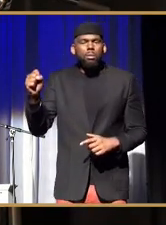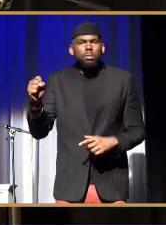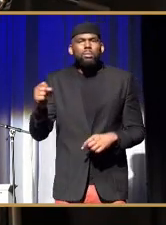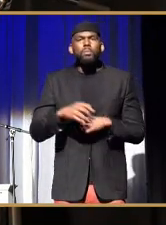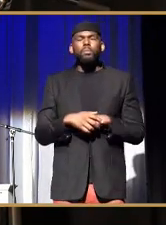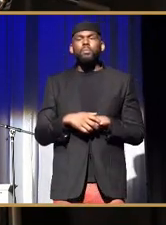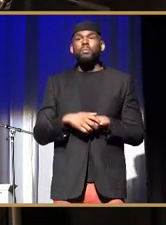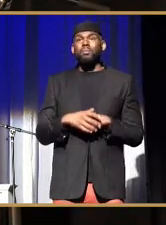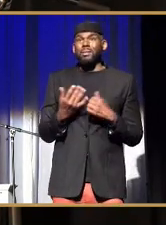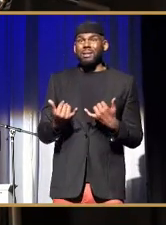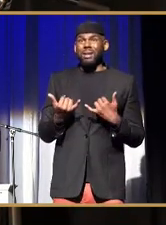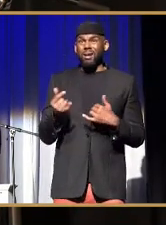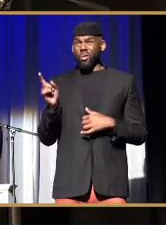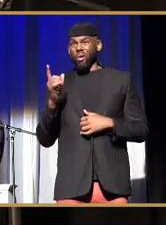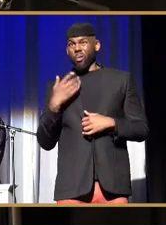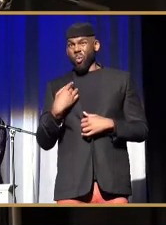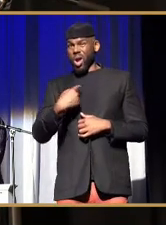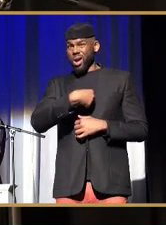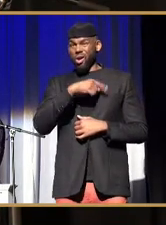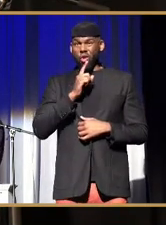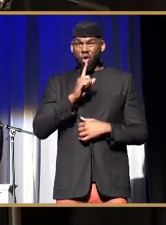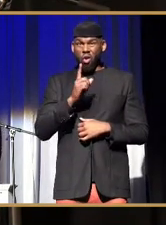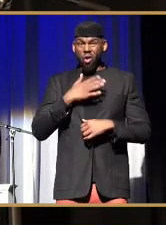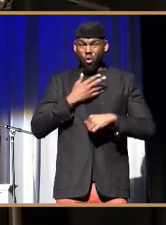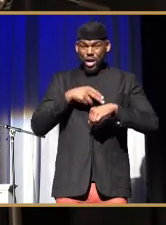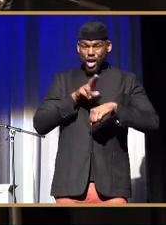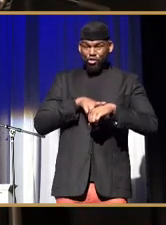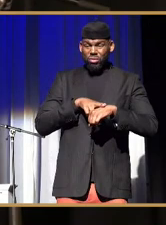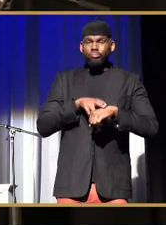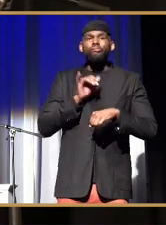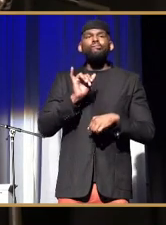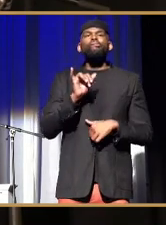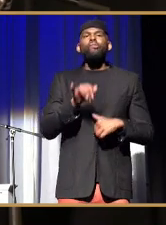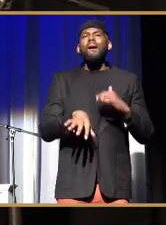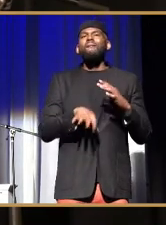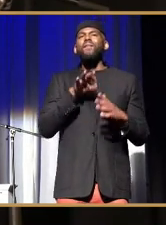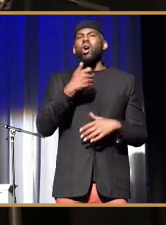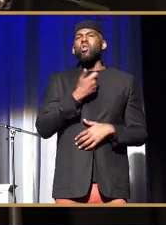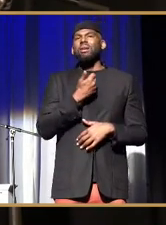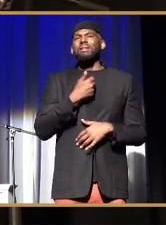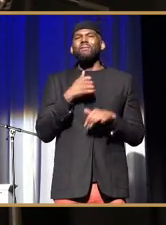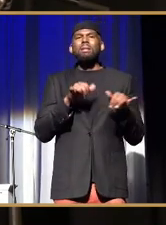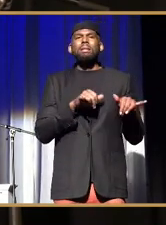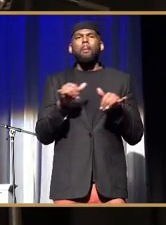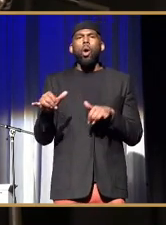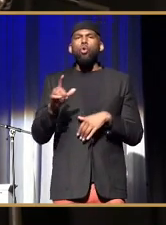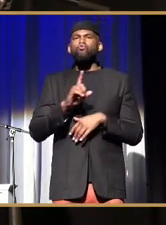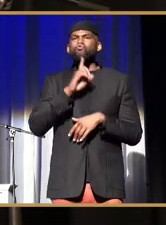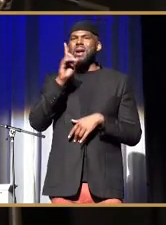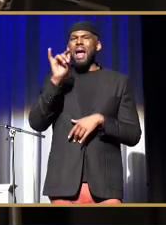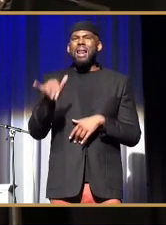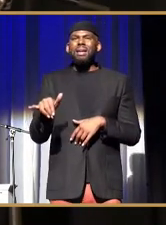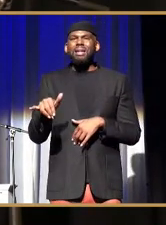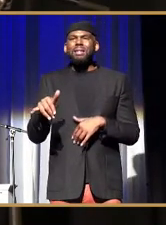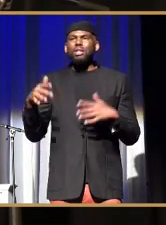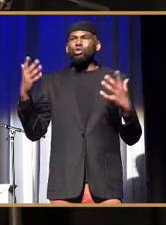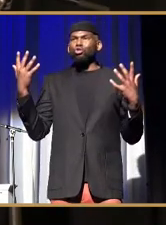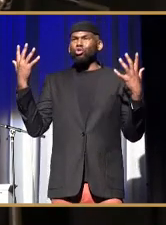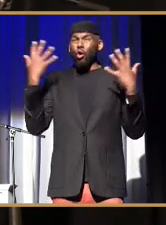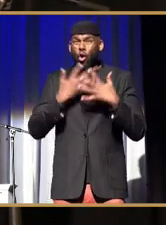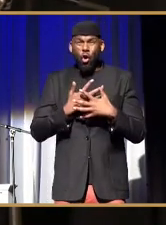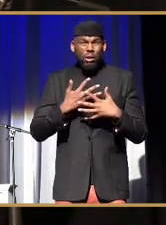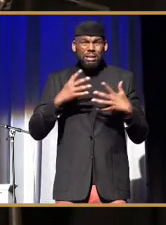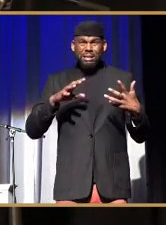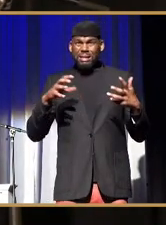we are in our nation today, we find ourselves in a very similar reality. Darkness and